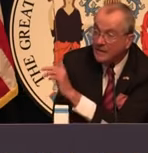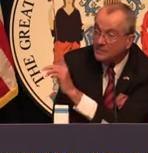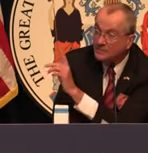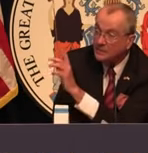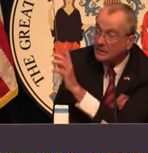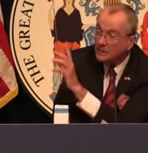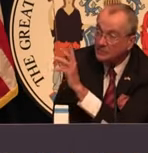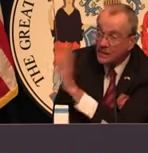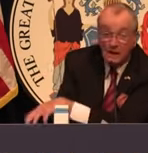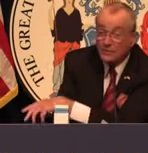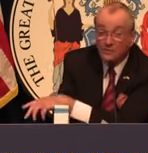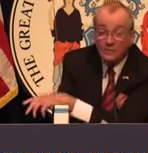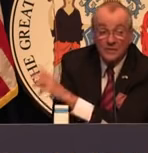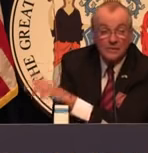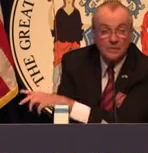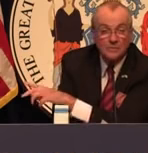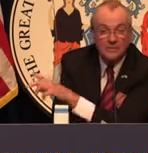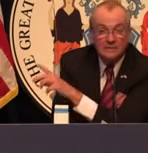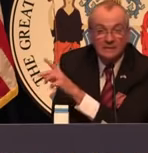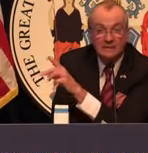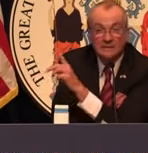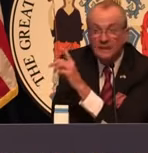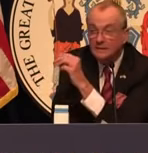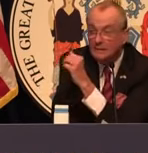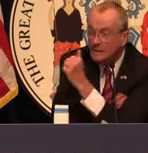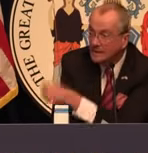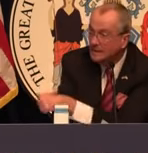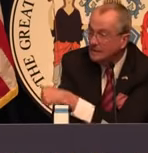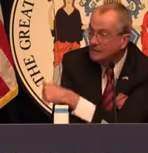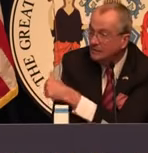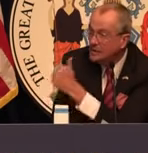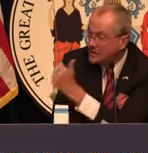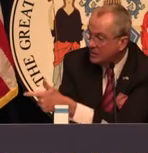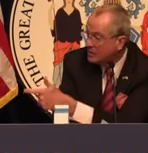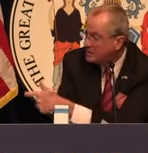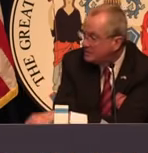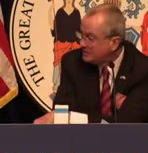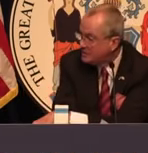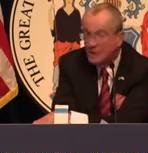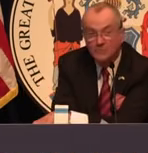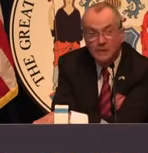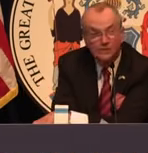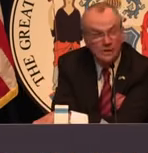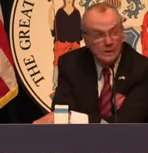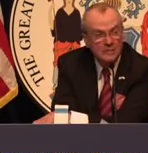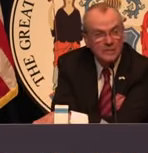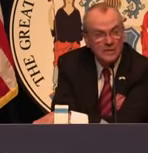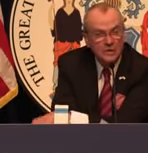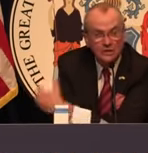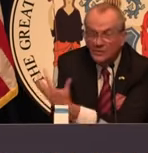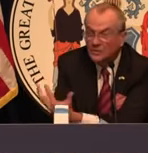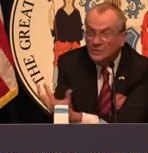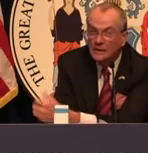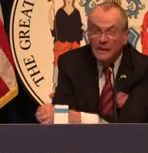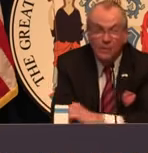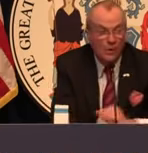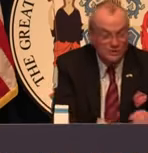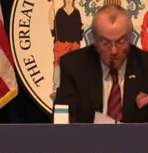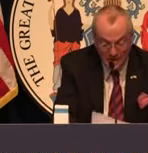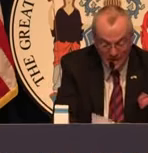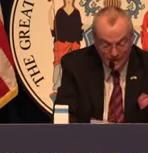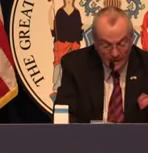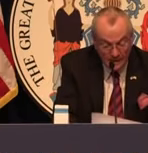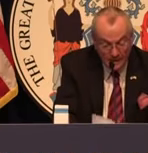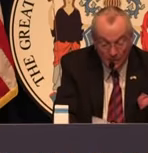being developed by others, nothing to do with Moderna, like Eli Lilly and Regeneron, to pick 2 companies. So listen, I